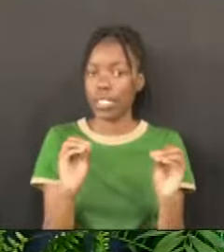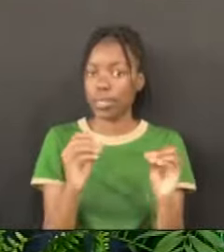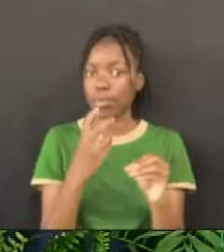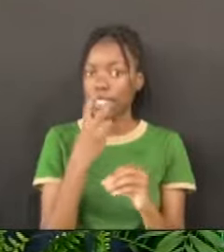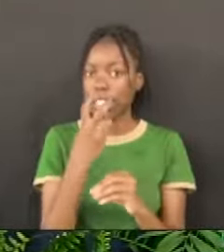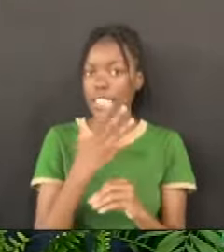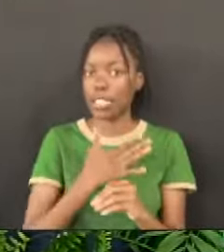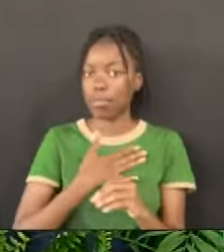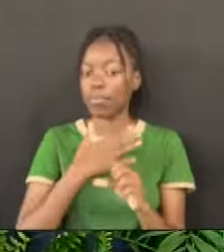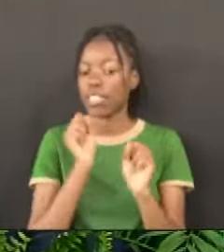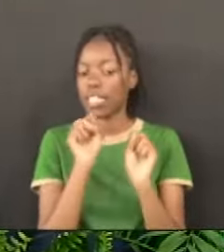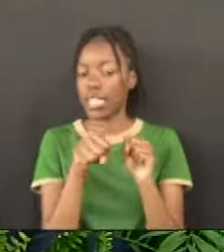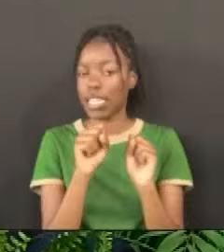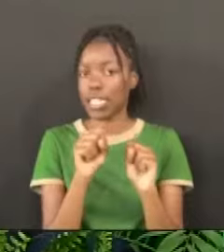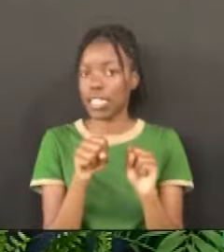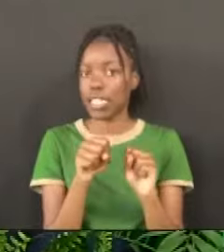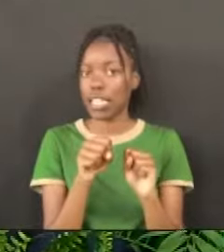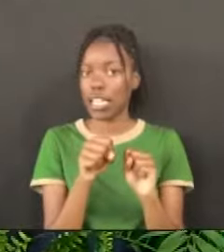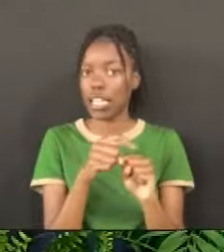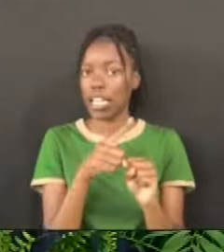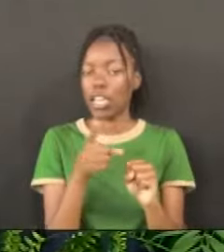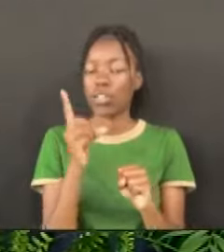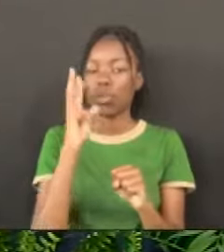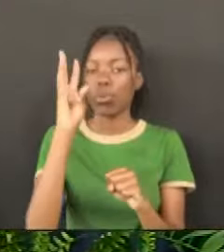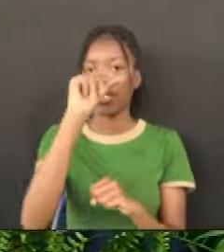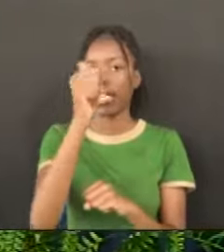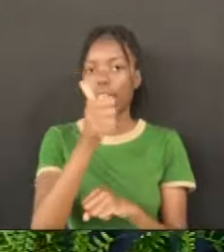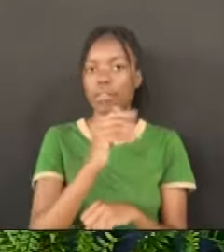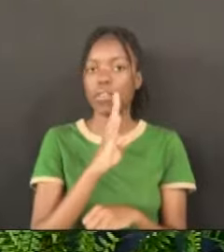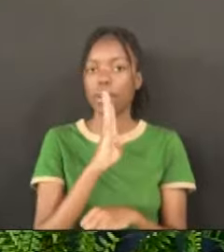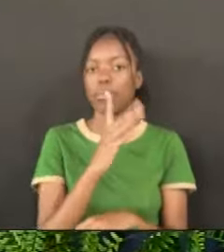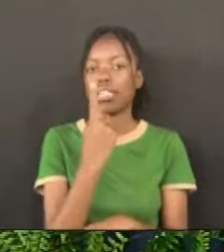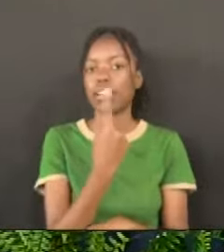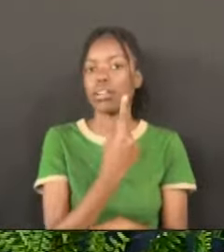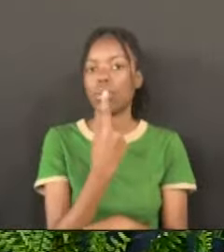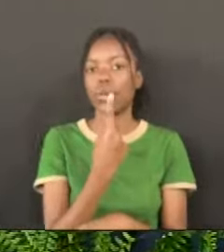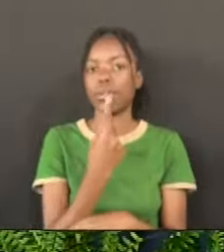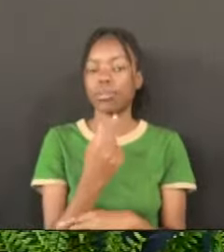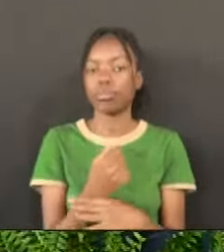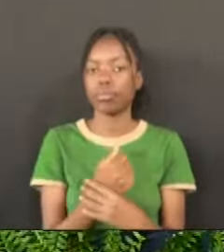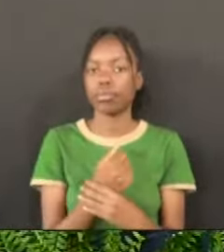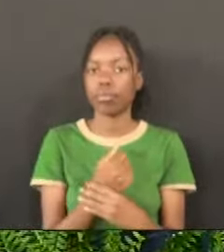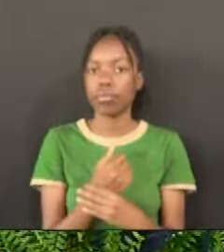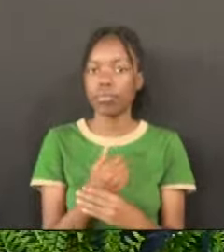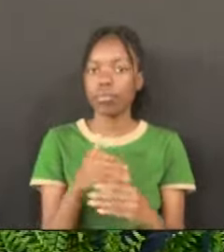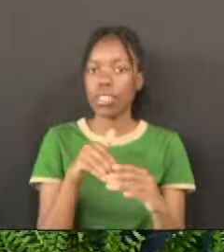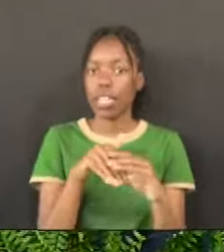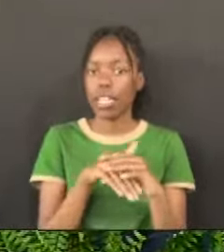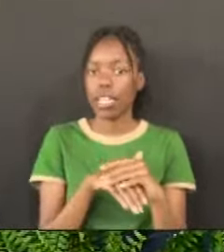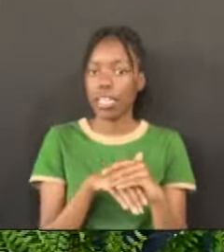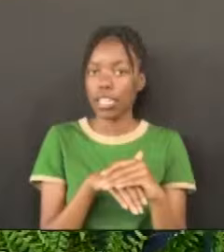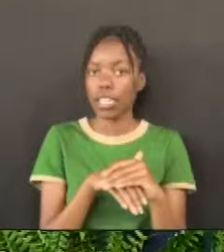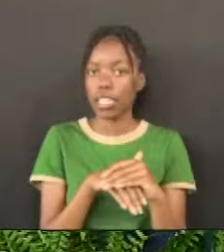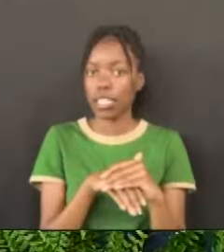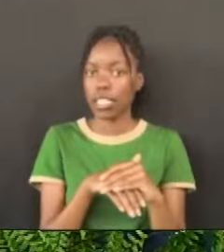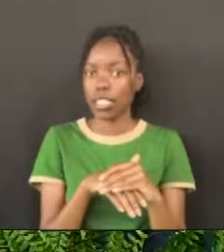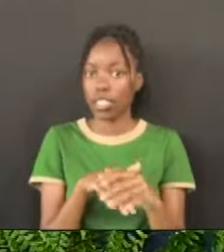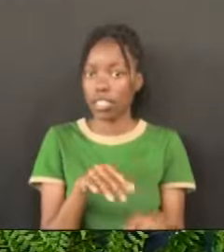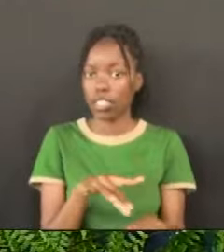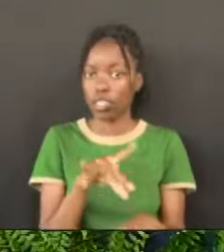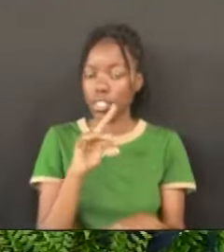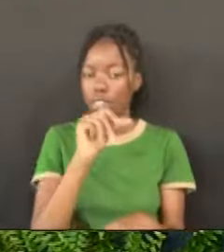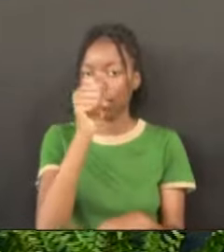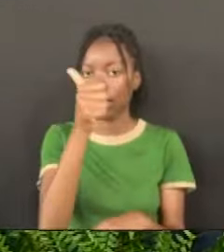you will never be alone. In your joys, you will never be alone. In